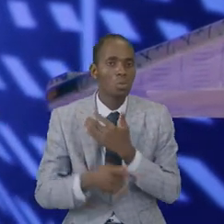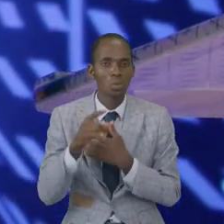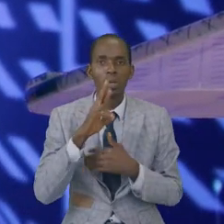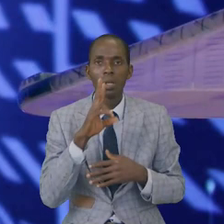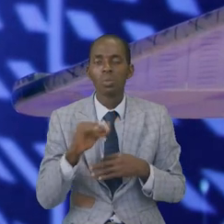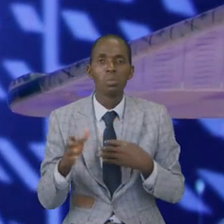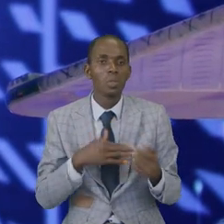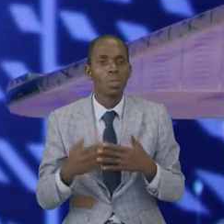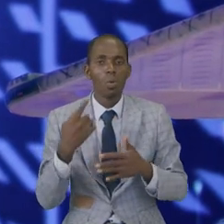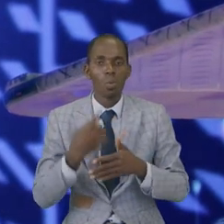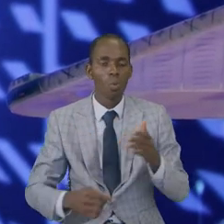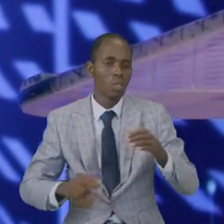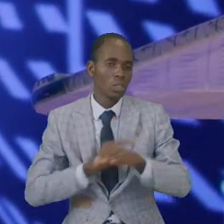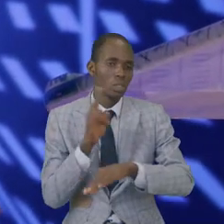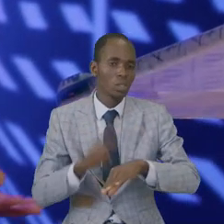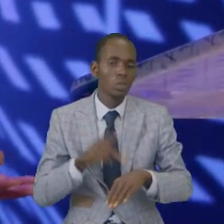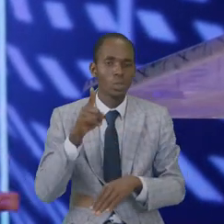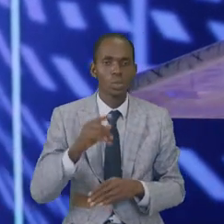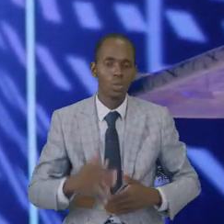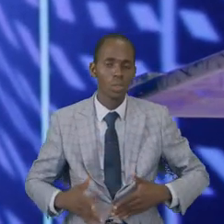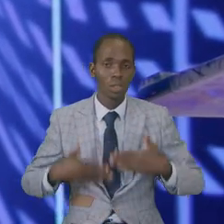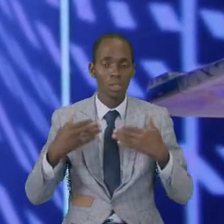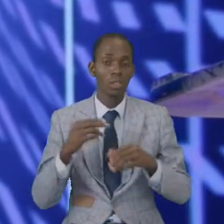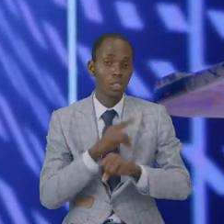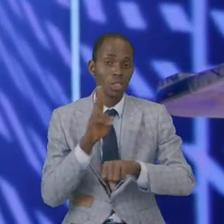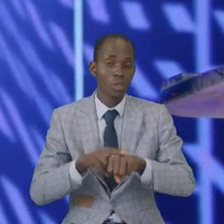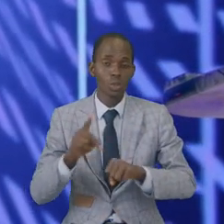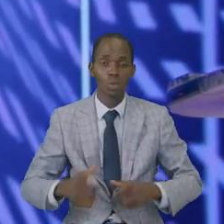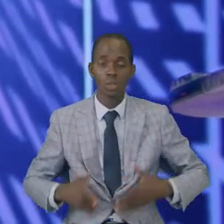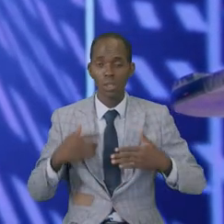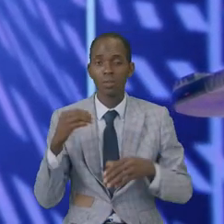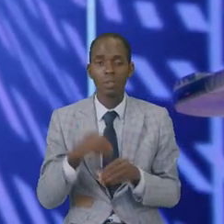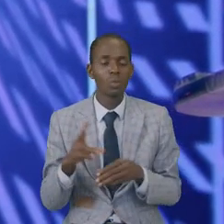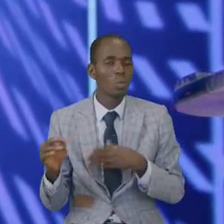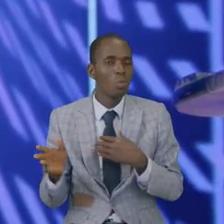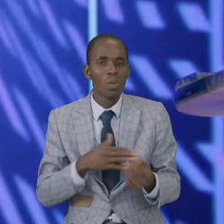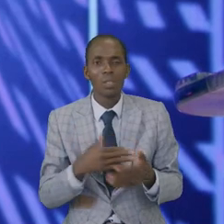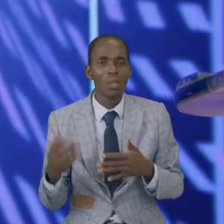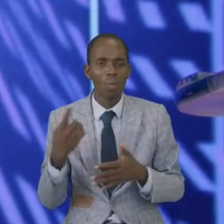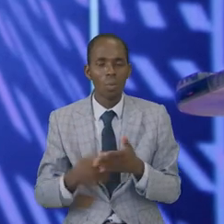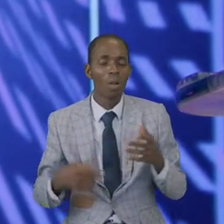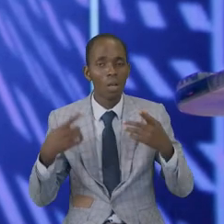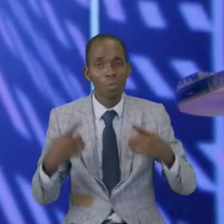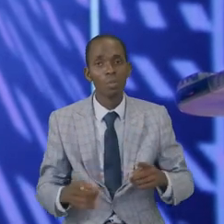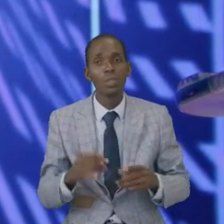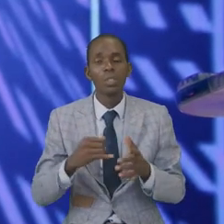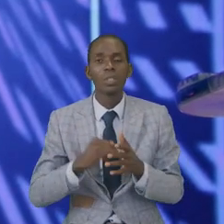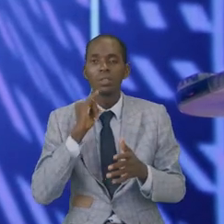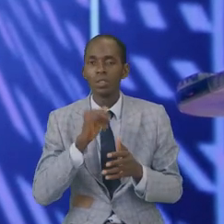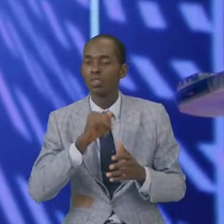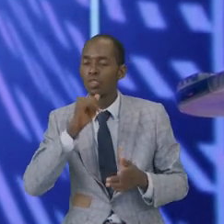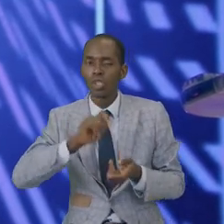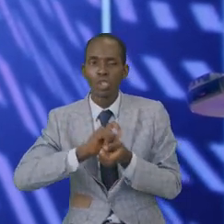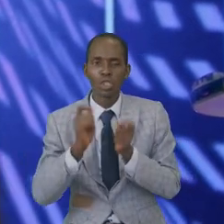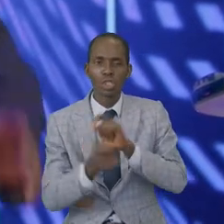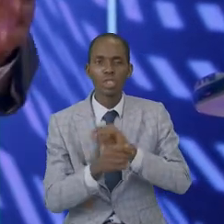what nation you live in, no matter whatever generation you are, the unchanging universal